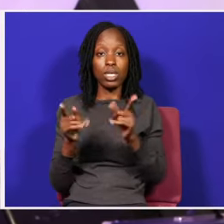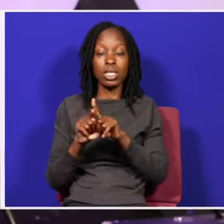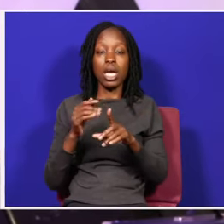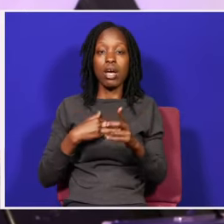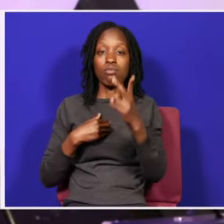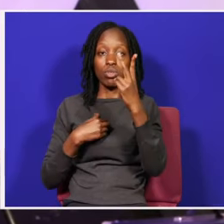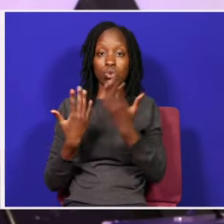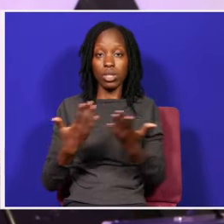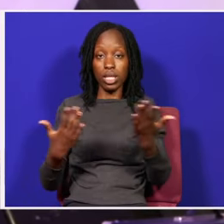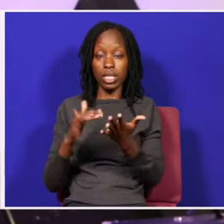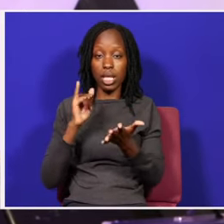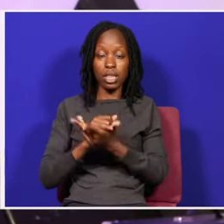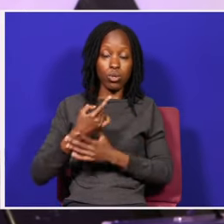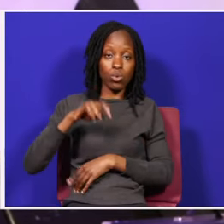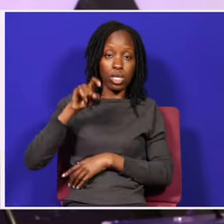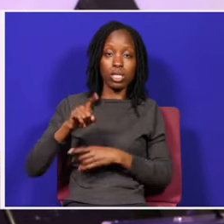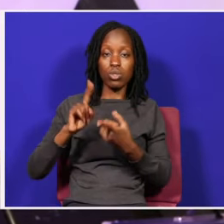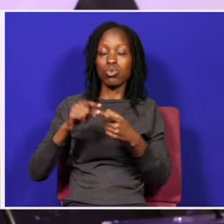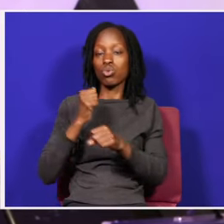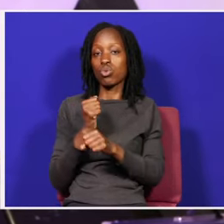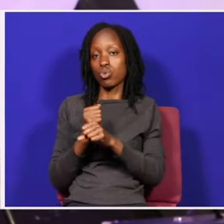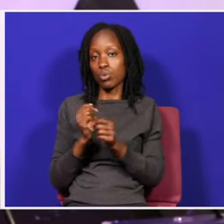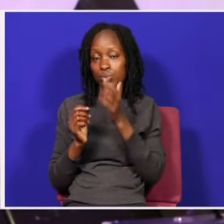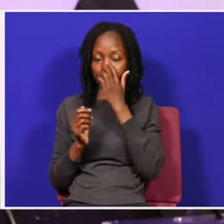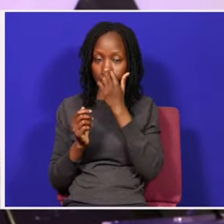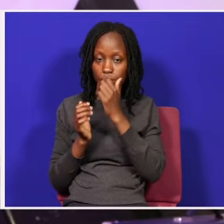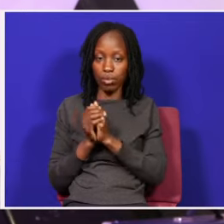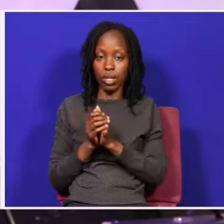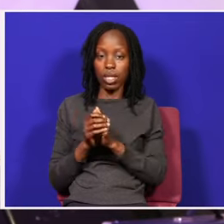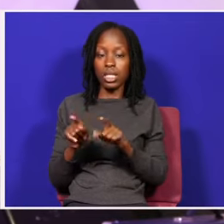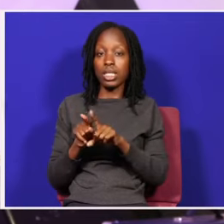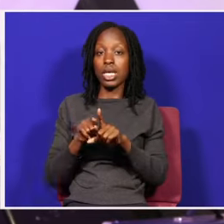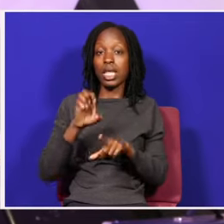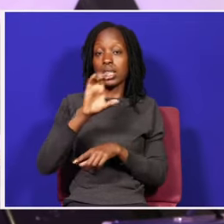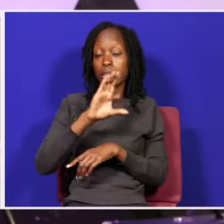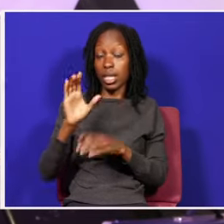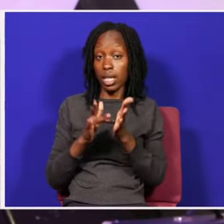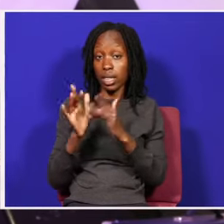two things that we're called upon to do from our text today. Here in